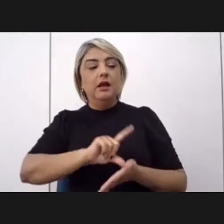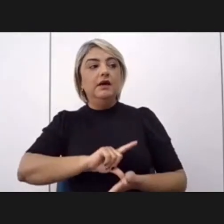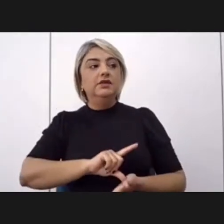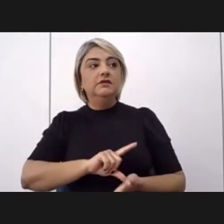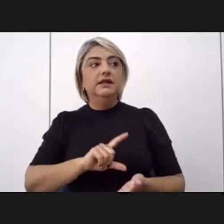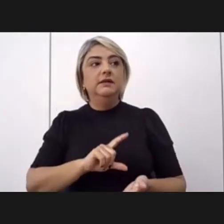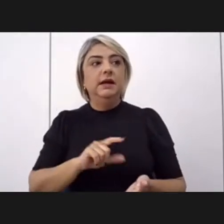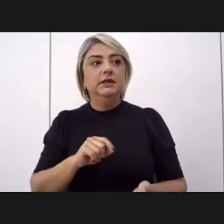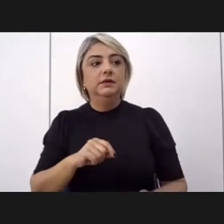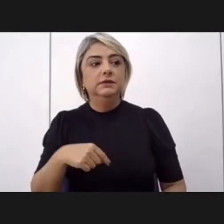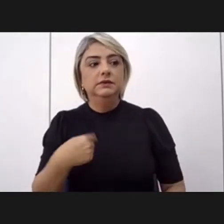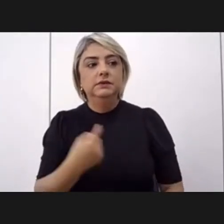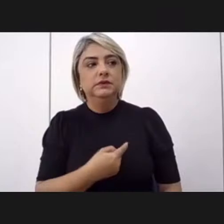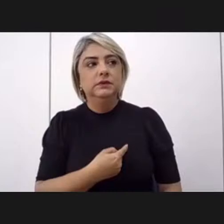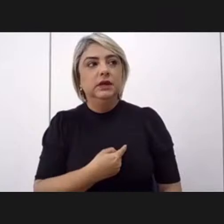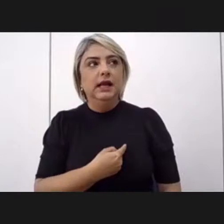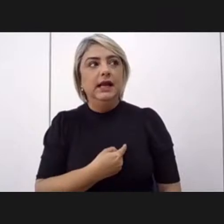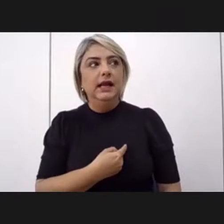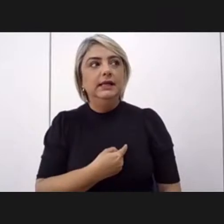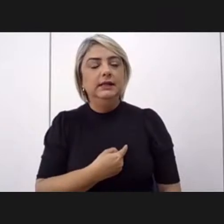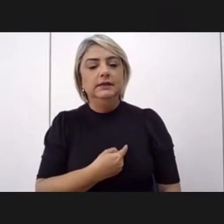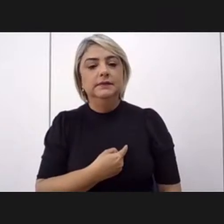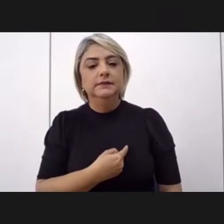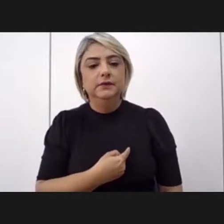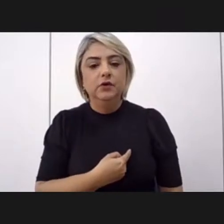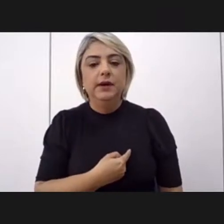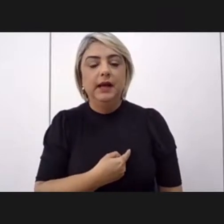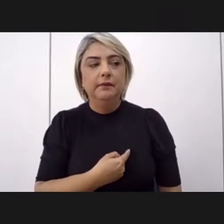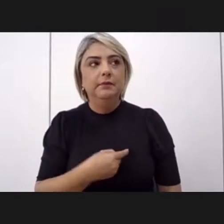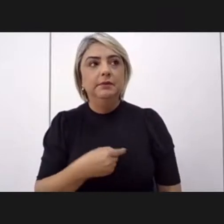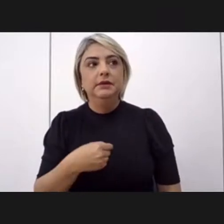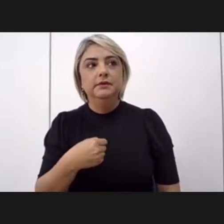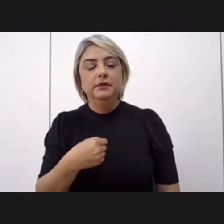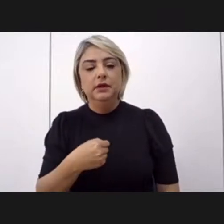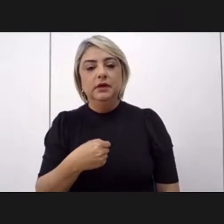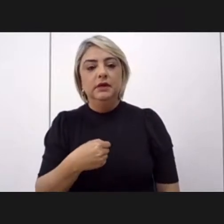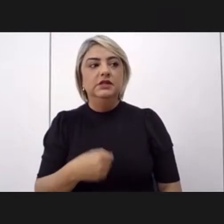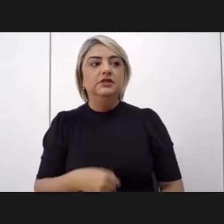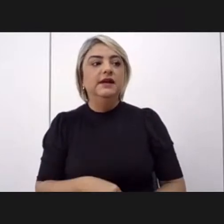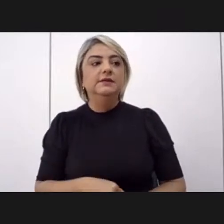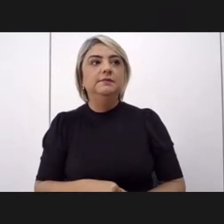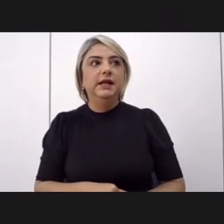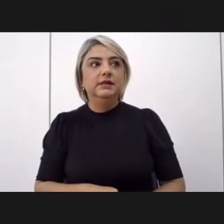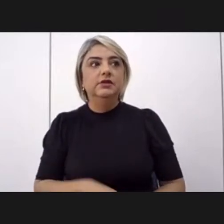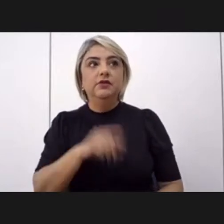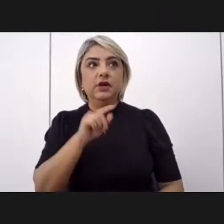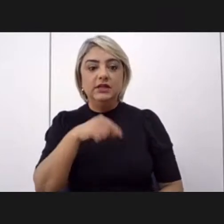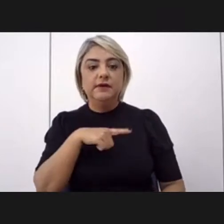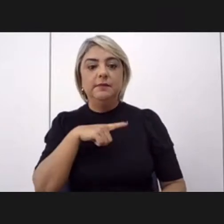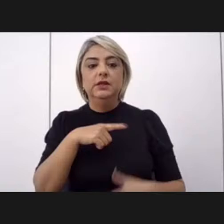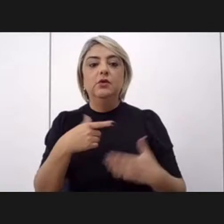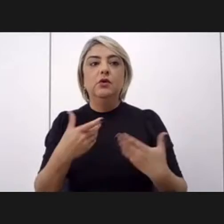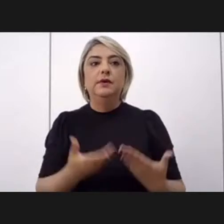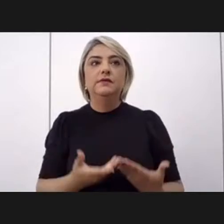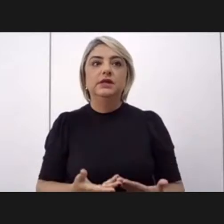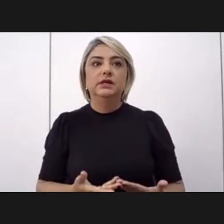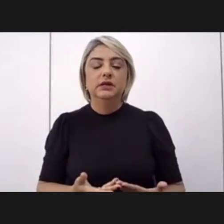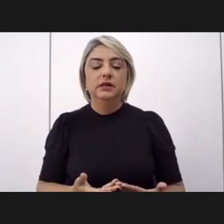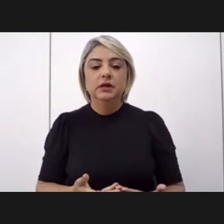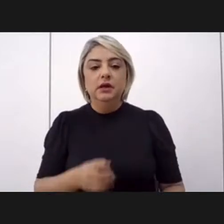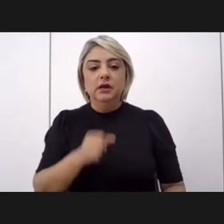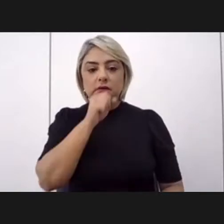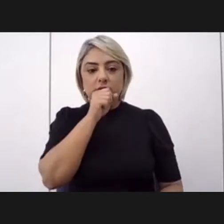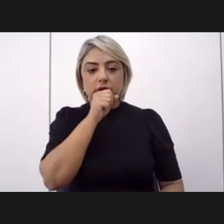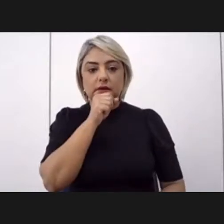the printed version of the book is also available for you to pre-order.